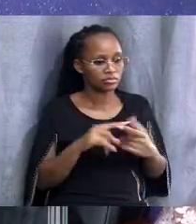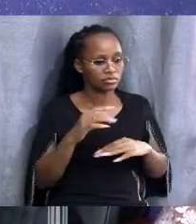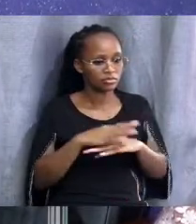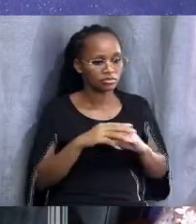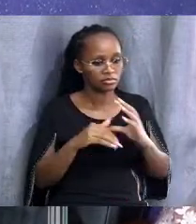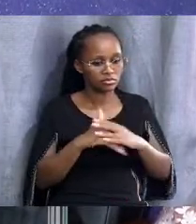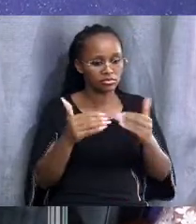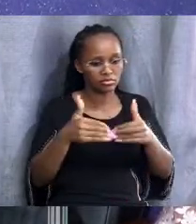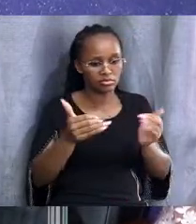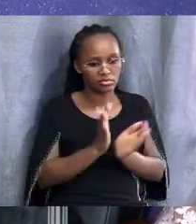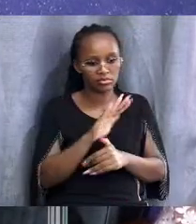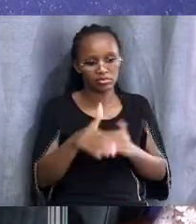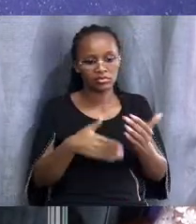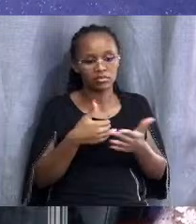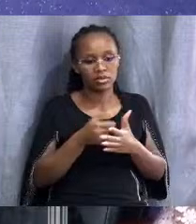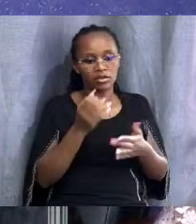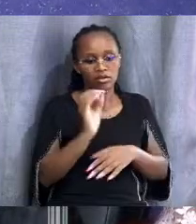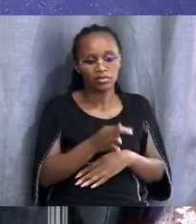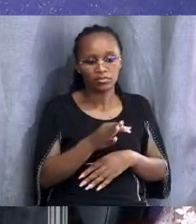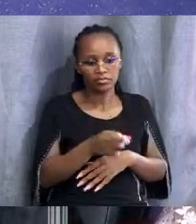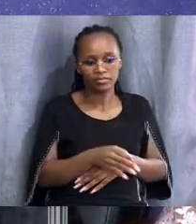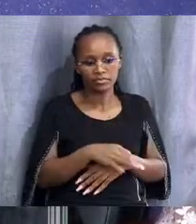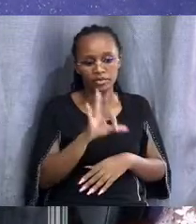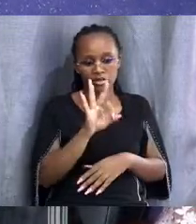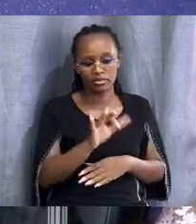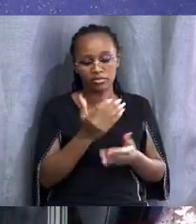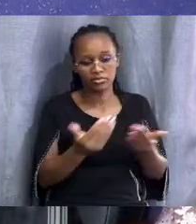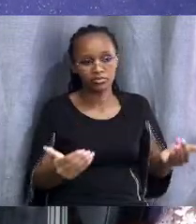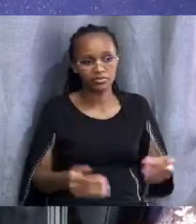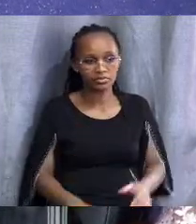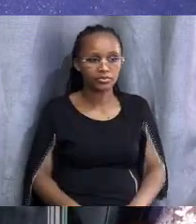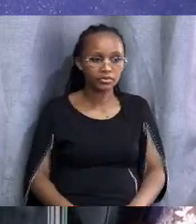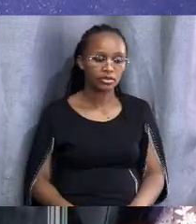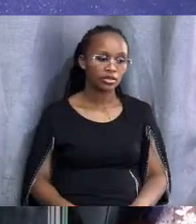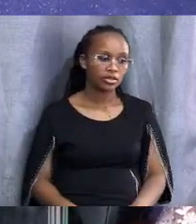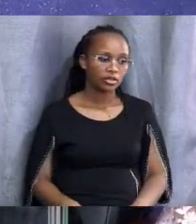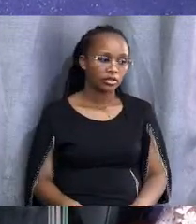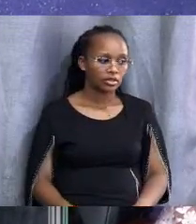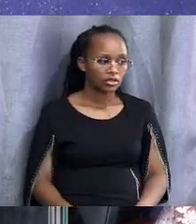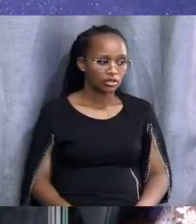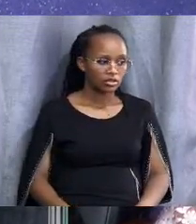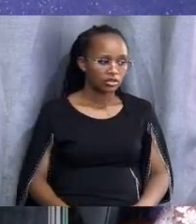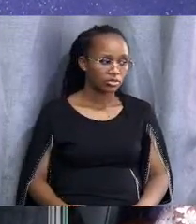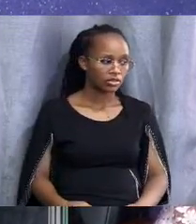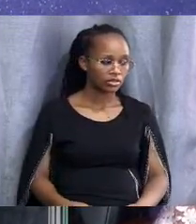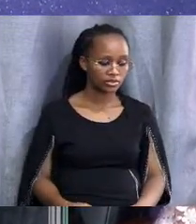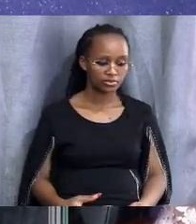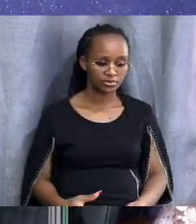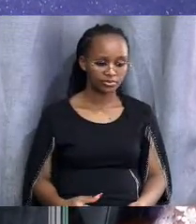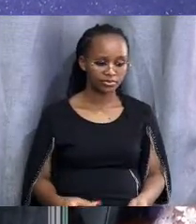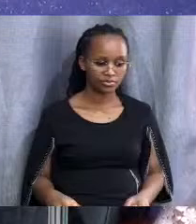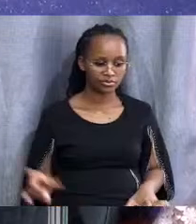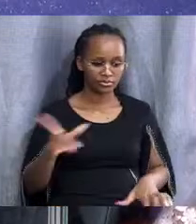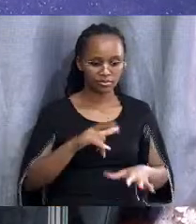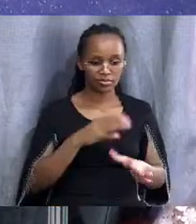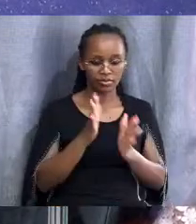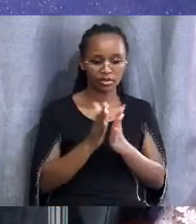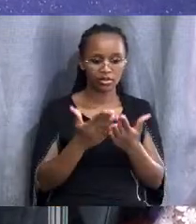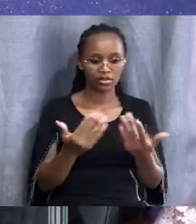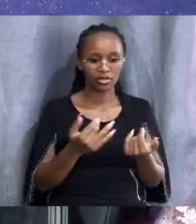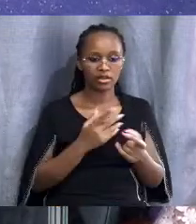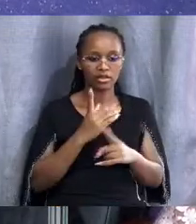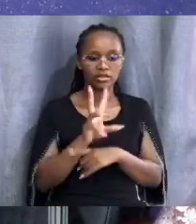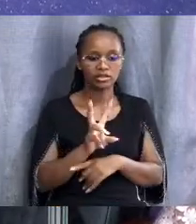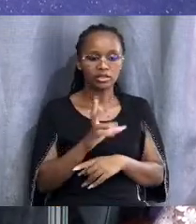comfort the families of the three children that God will be with you and you will see